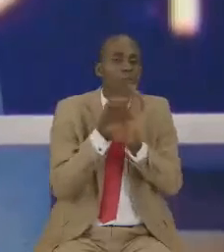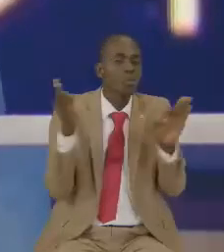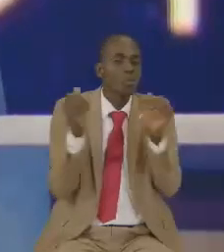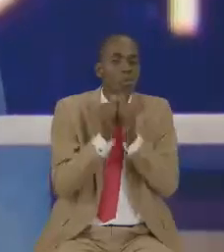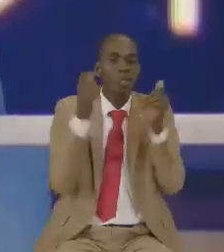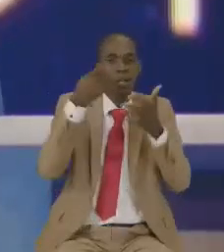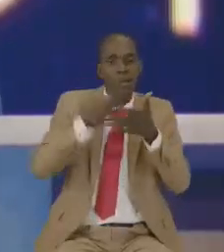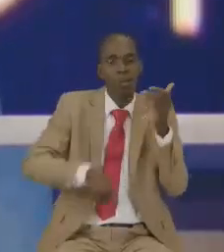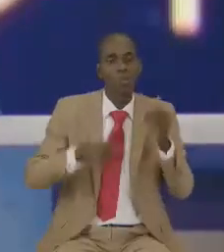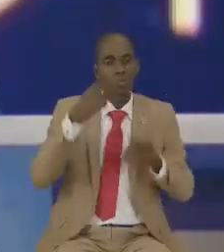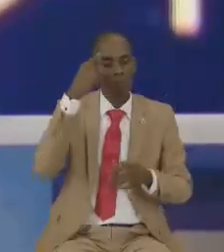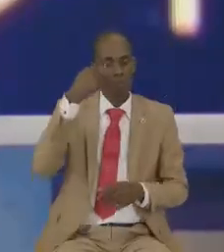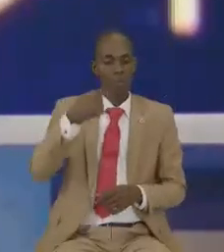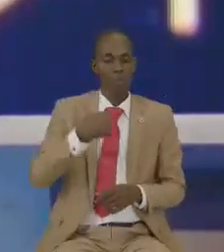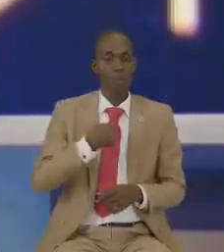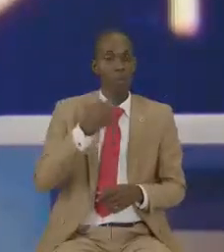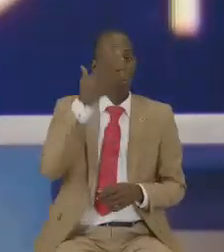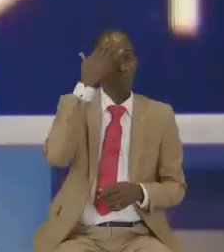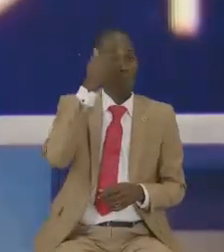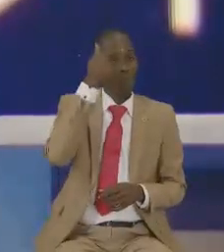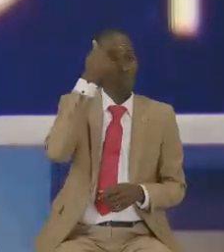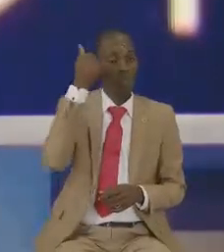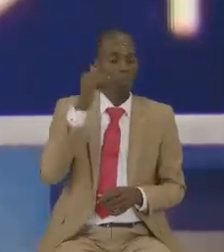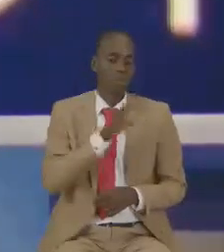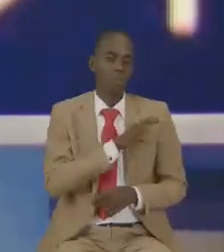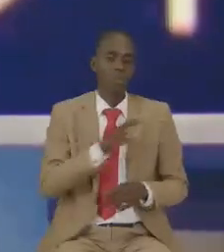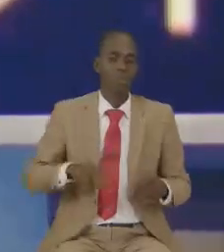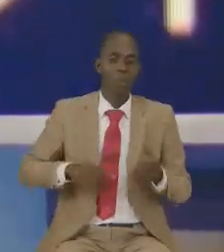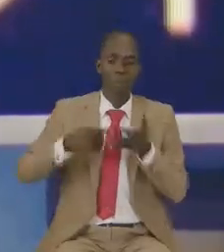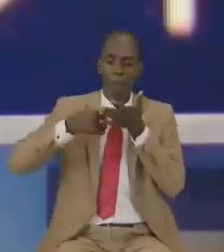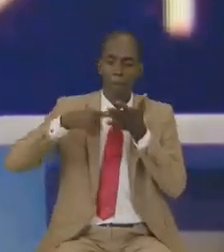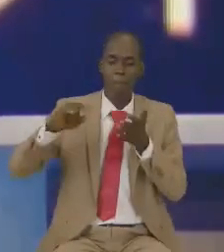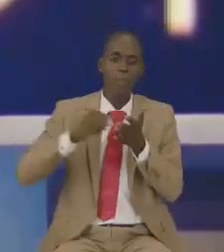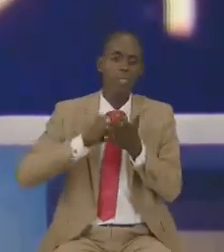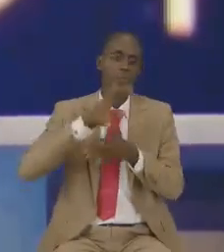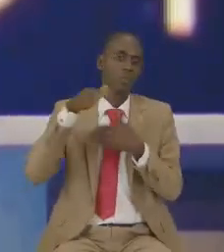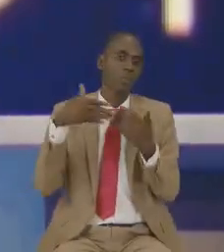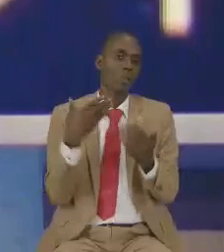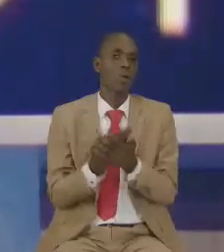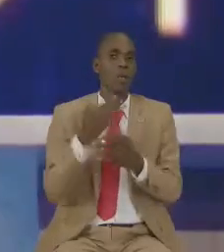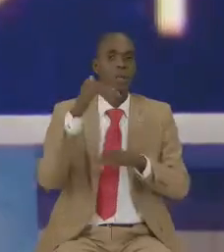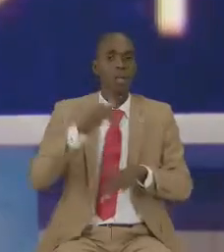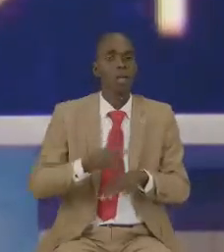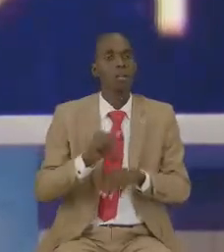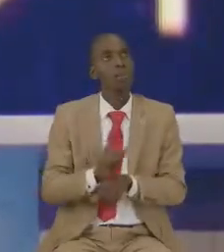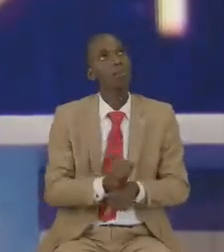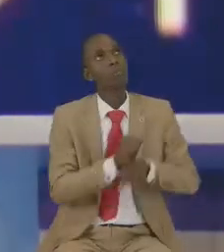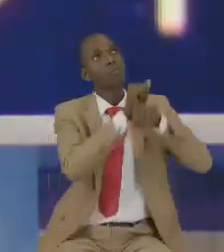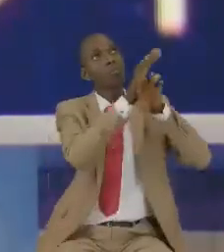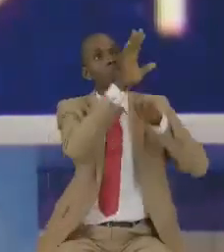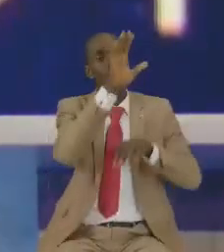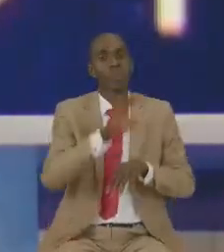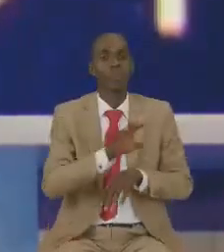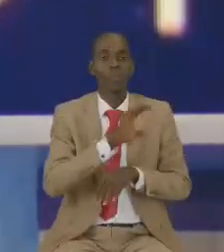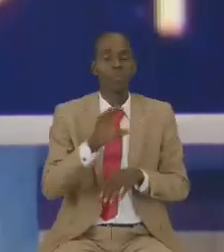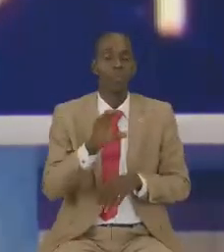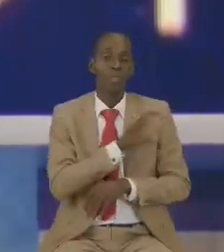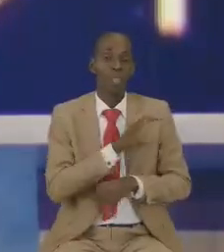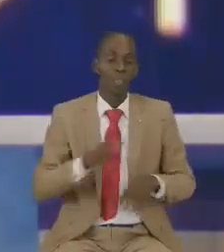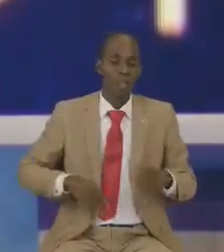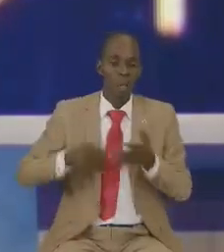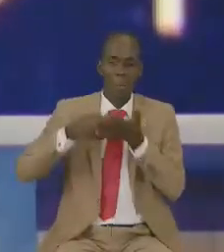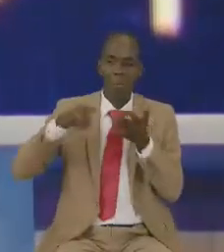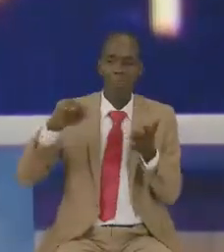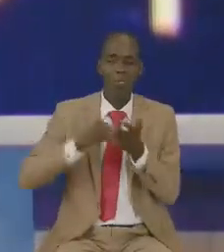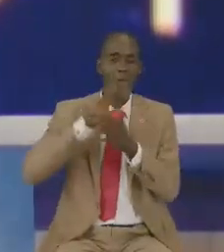because Christ paid it all at Calvary. Christ paid it all with